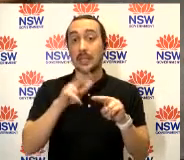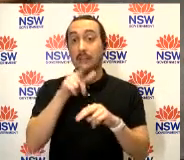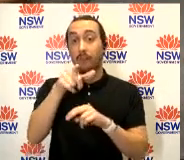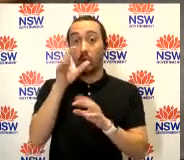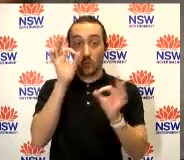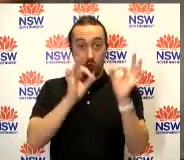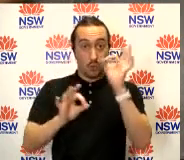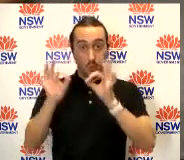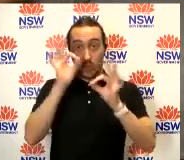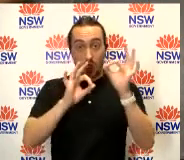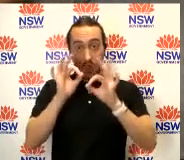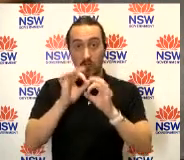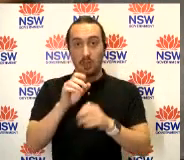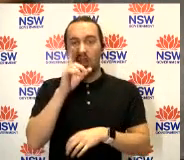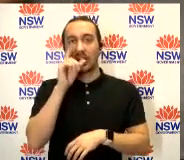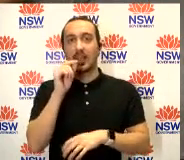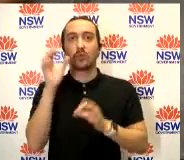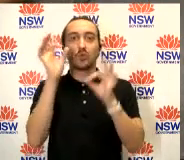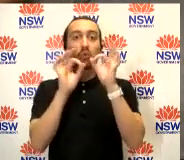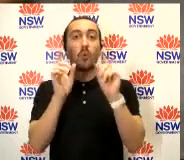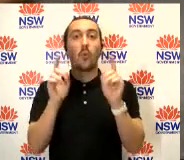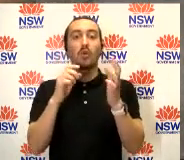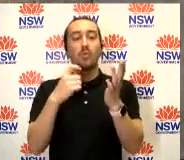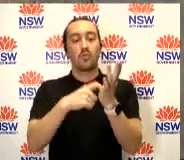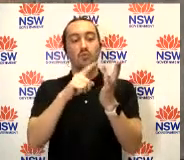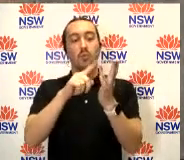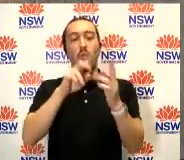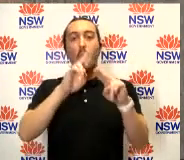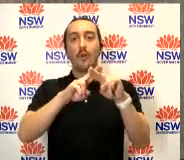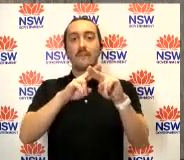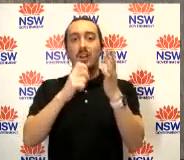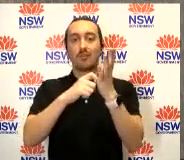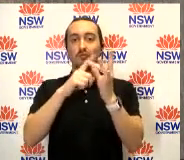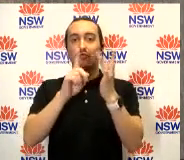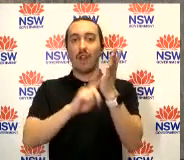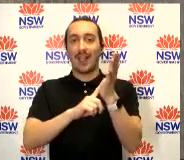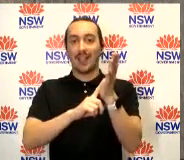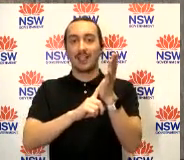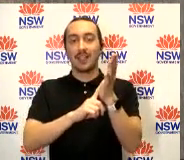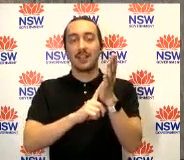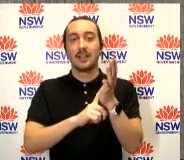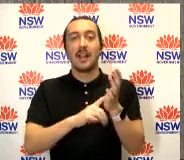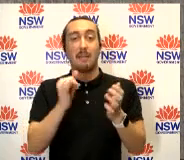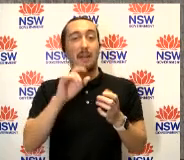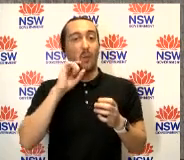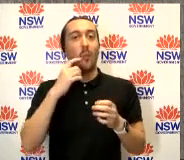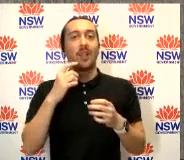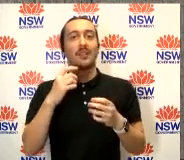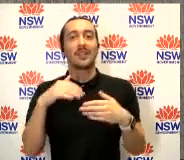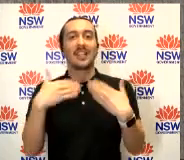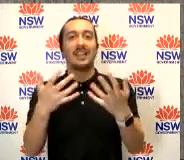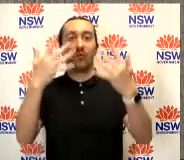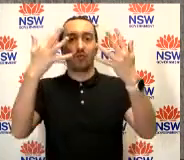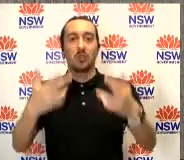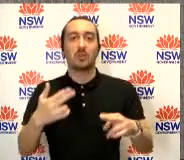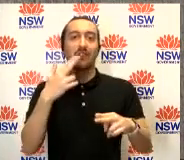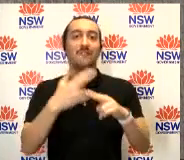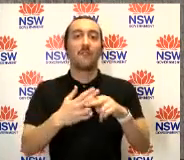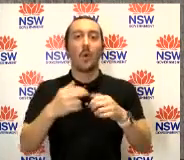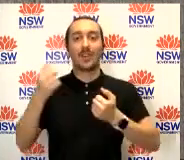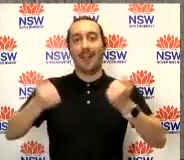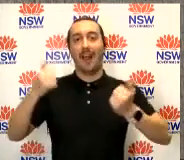type in roof rails, you probably get roof rails for vehicles. So if you type in roof guardrails, you'll get the correct products for